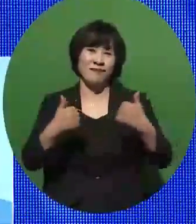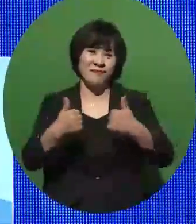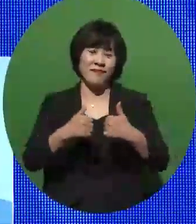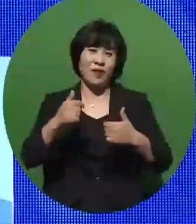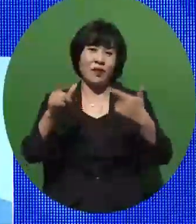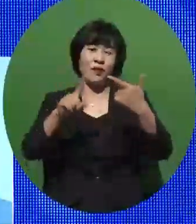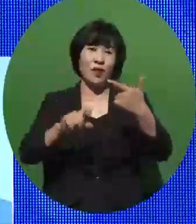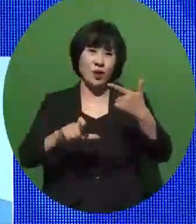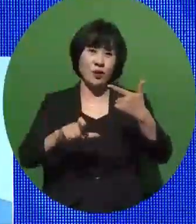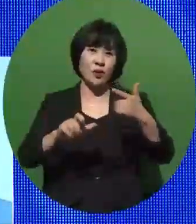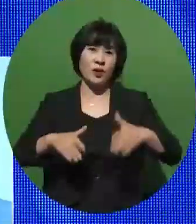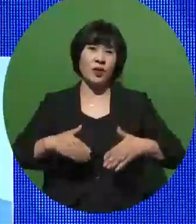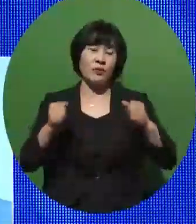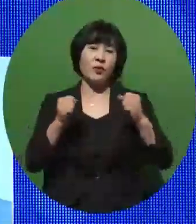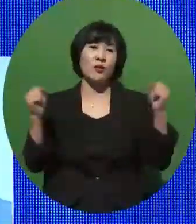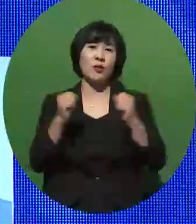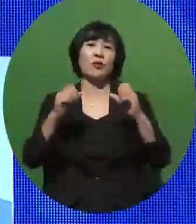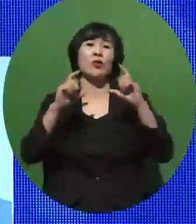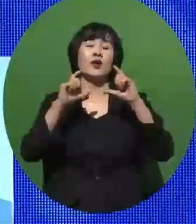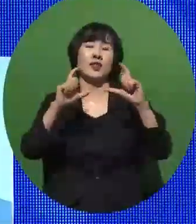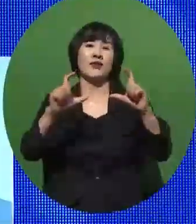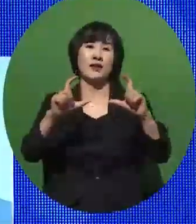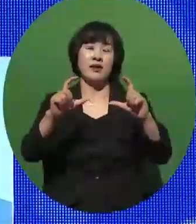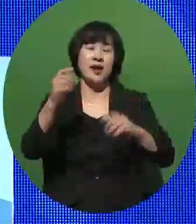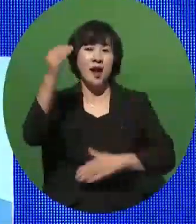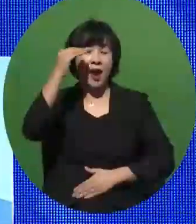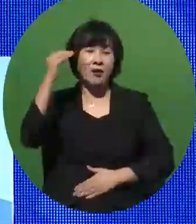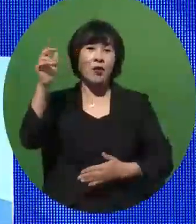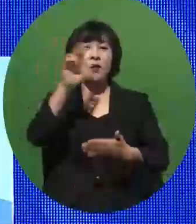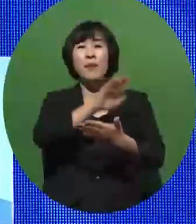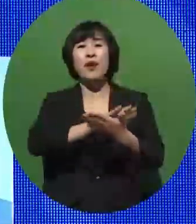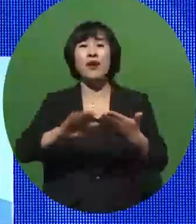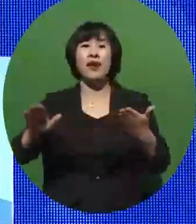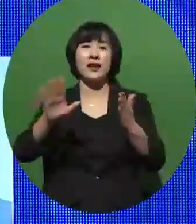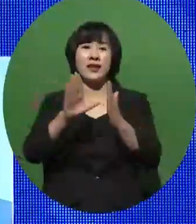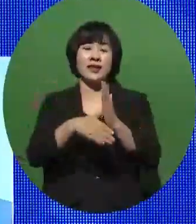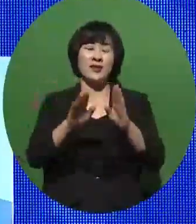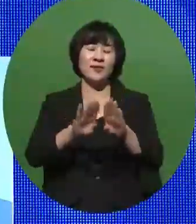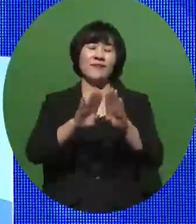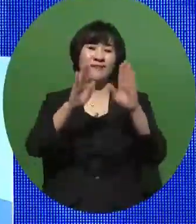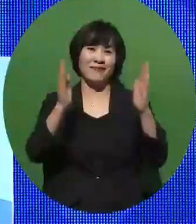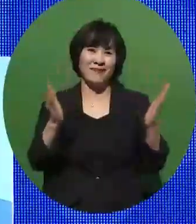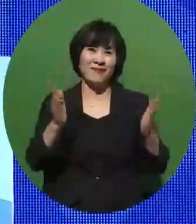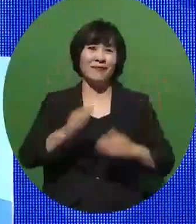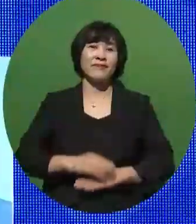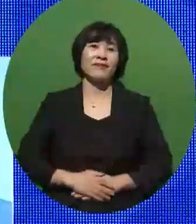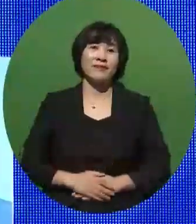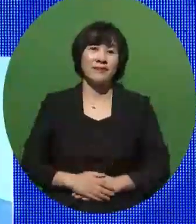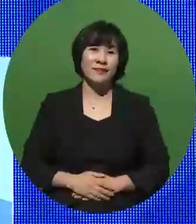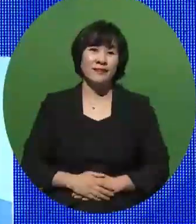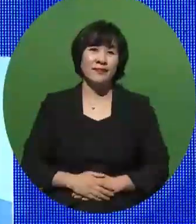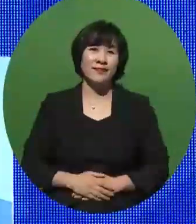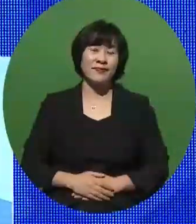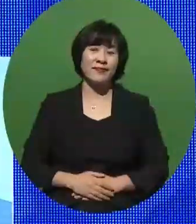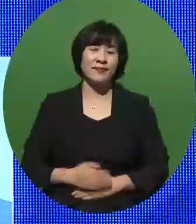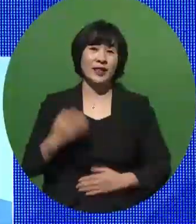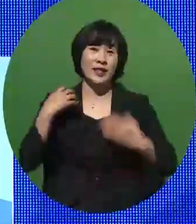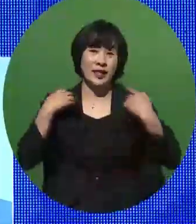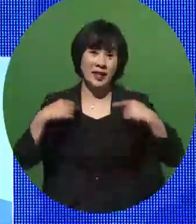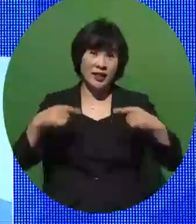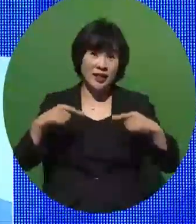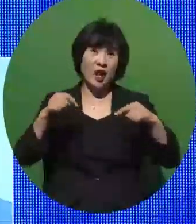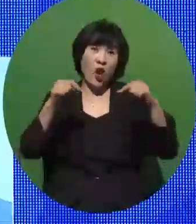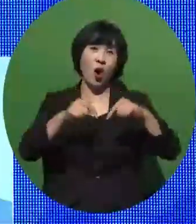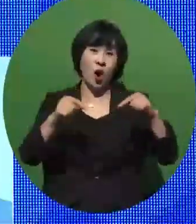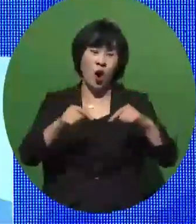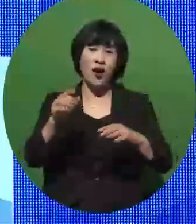power change since the establishment of the Republic of Korea, ushering in an era of peace on the Korean Peninsula